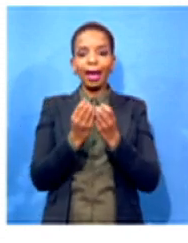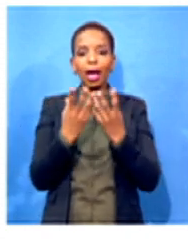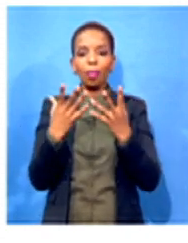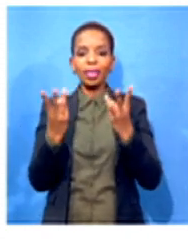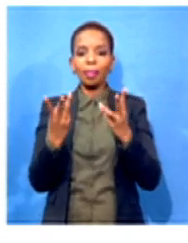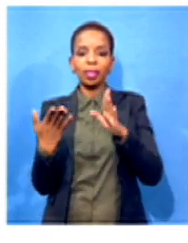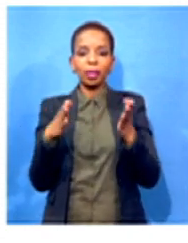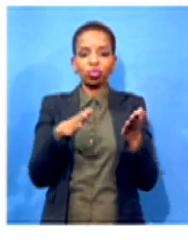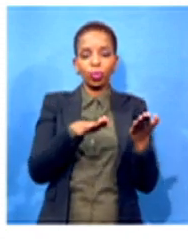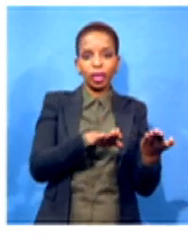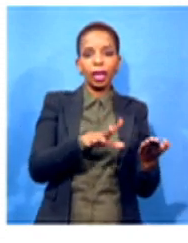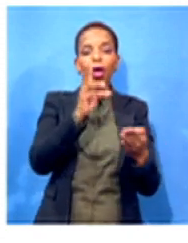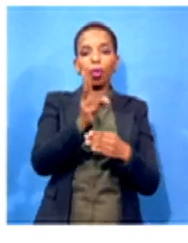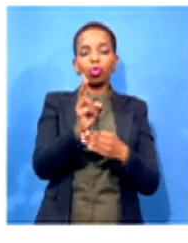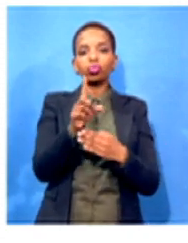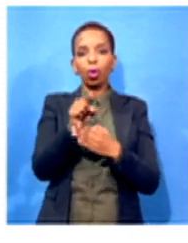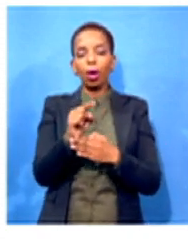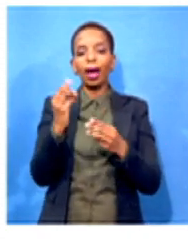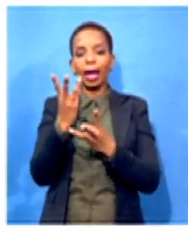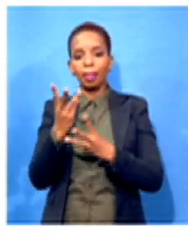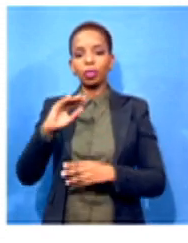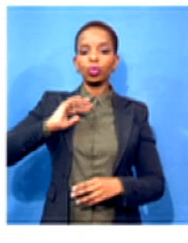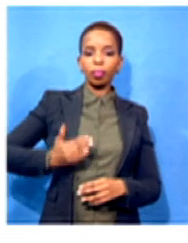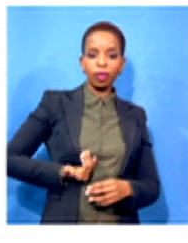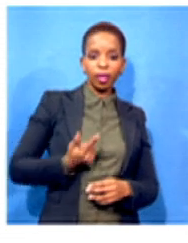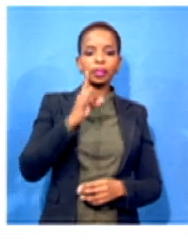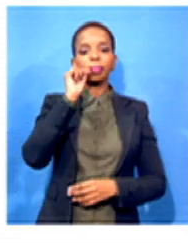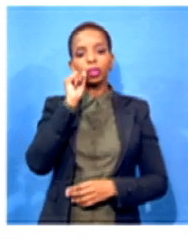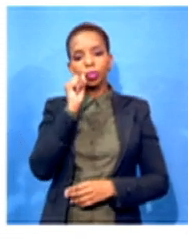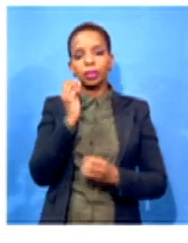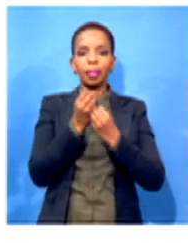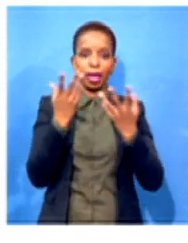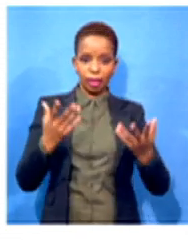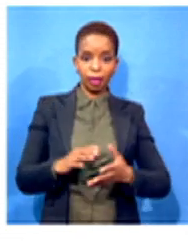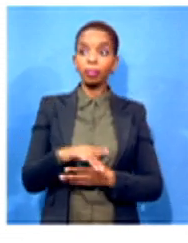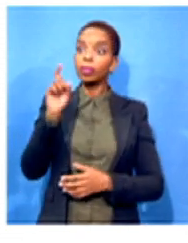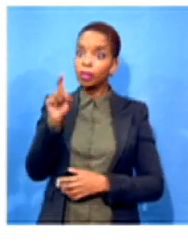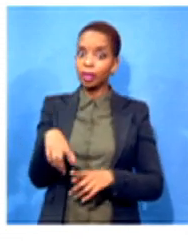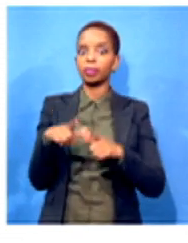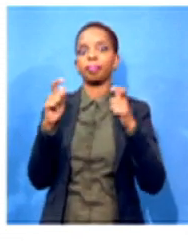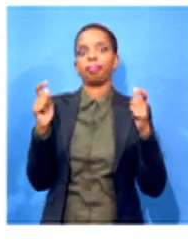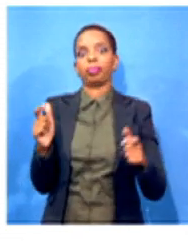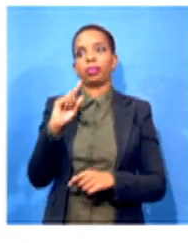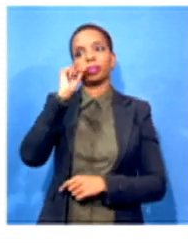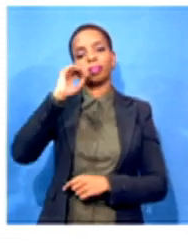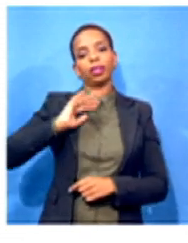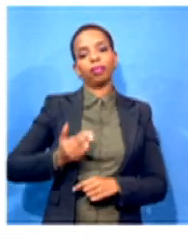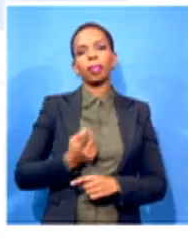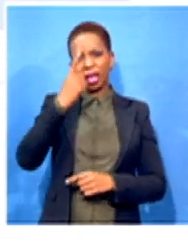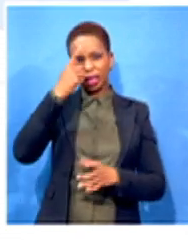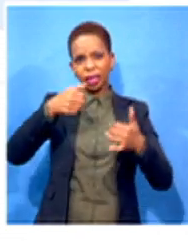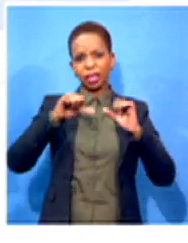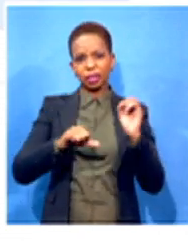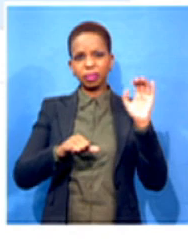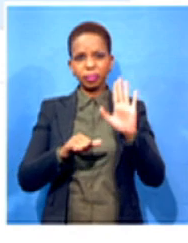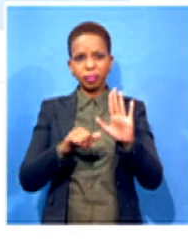and also the breakdown of male and female overall. That's a big one, and then I think the next slide is going to talk even